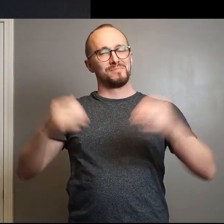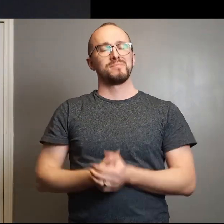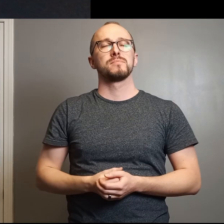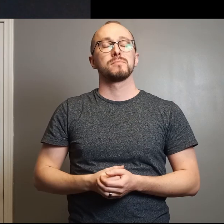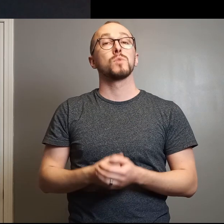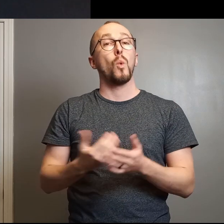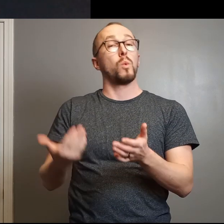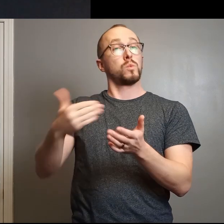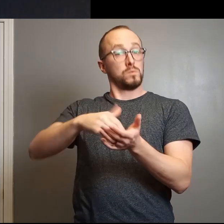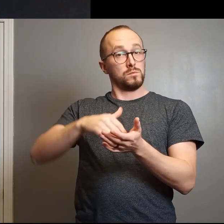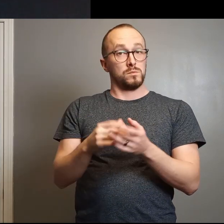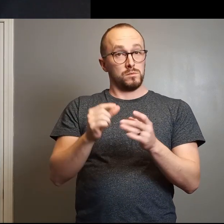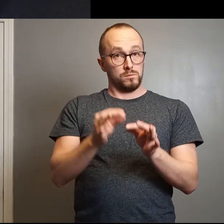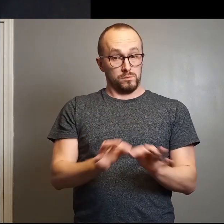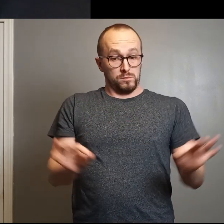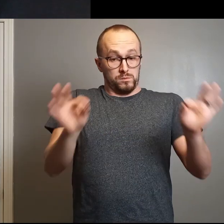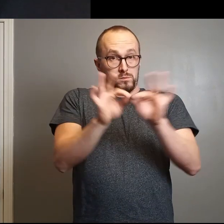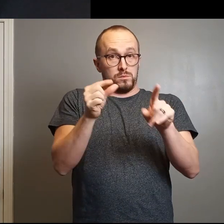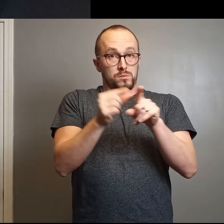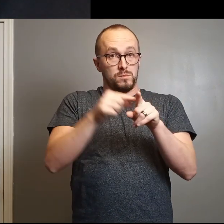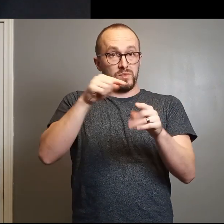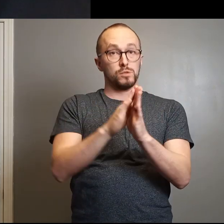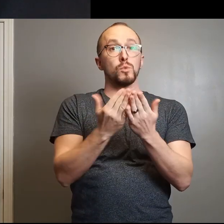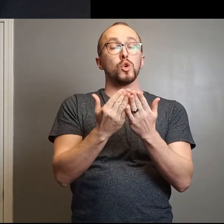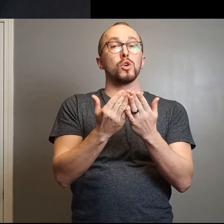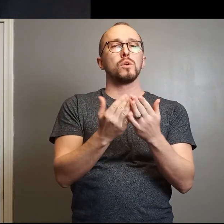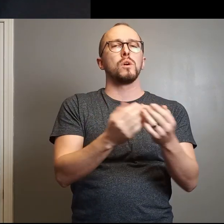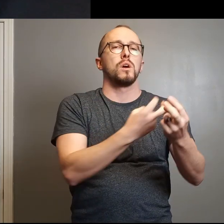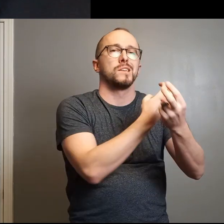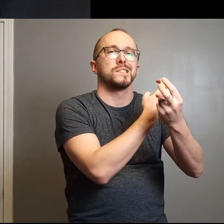The key words for this book were skeleton,